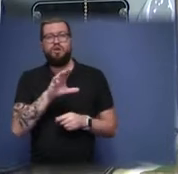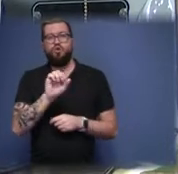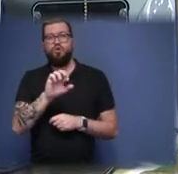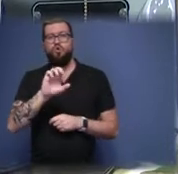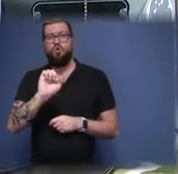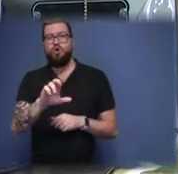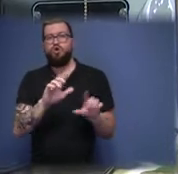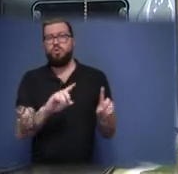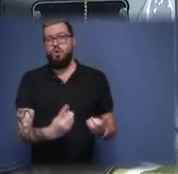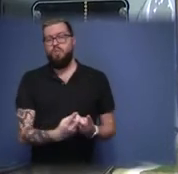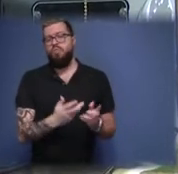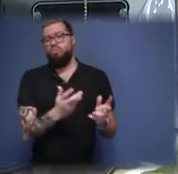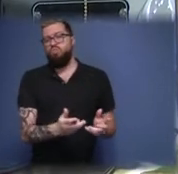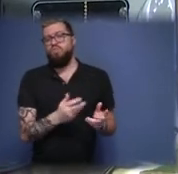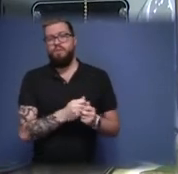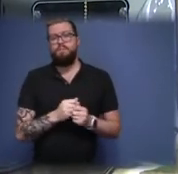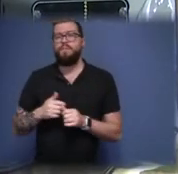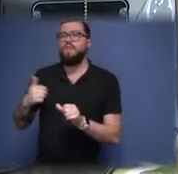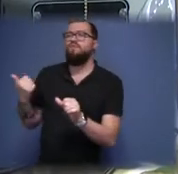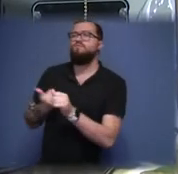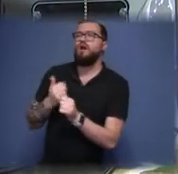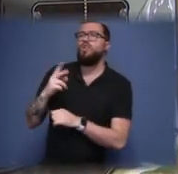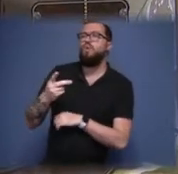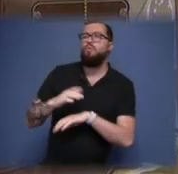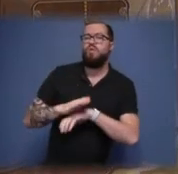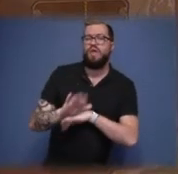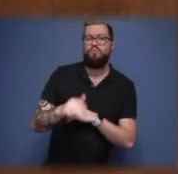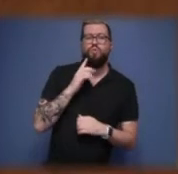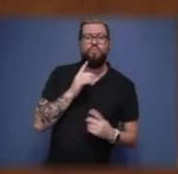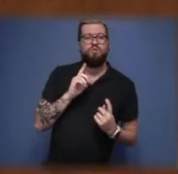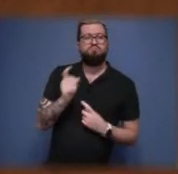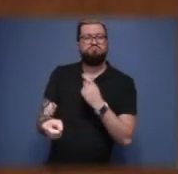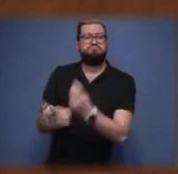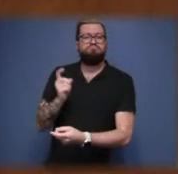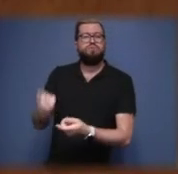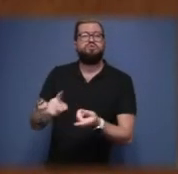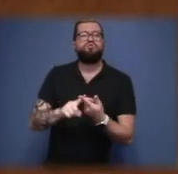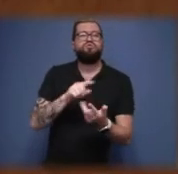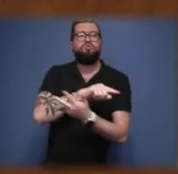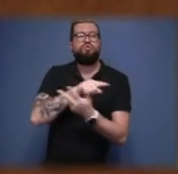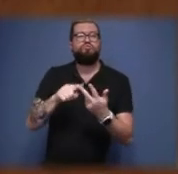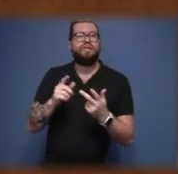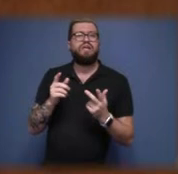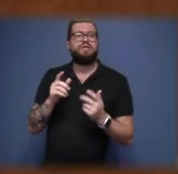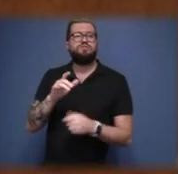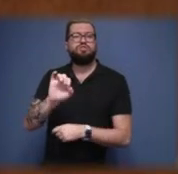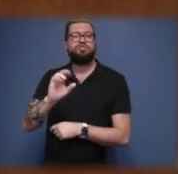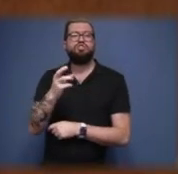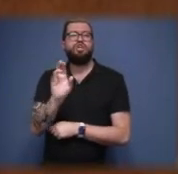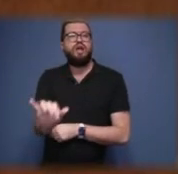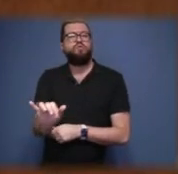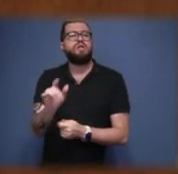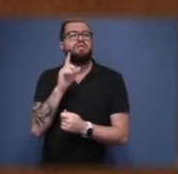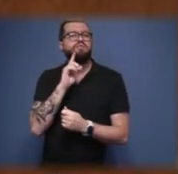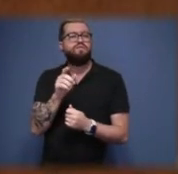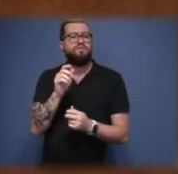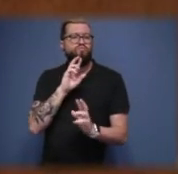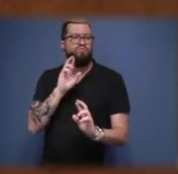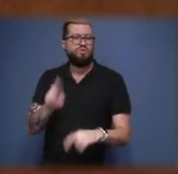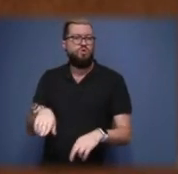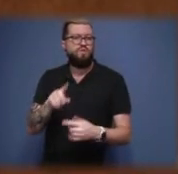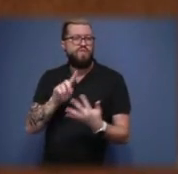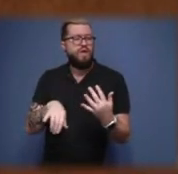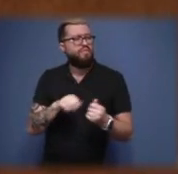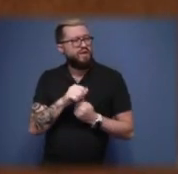you. Just to follow up on that, we will make donations to three charities as a result of that. And I think there's like a 1 year